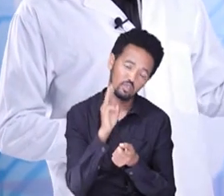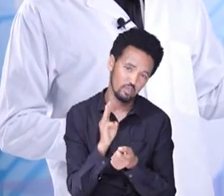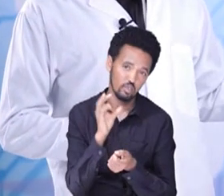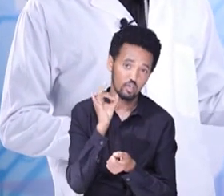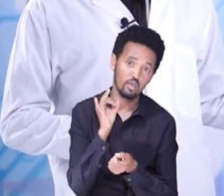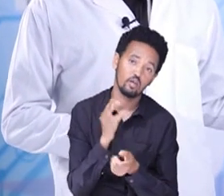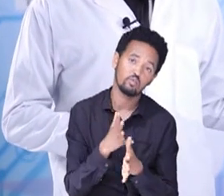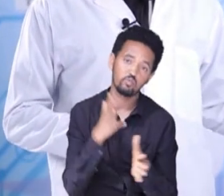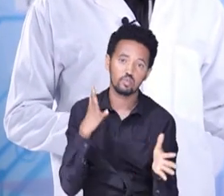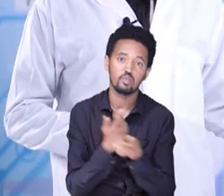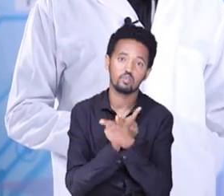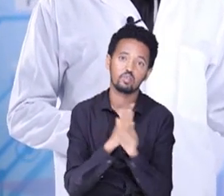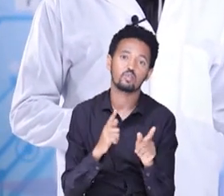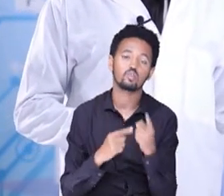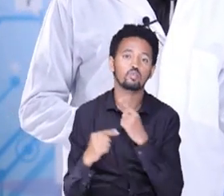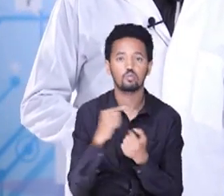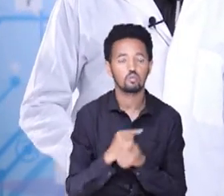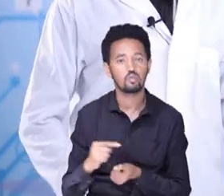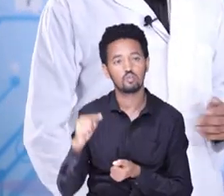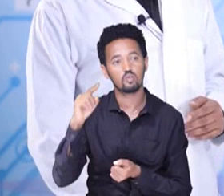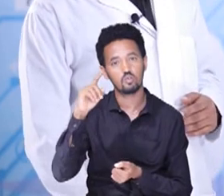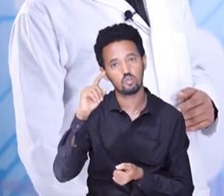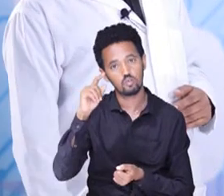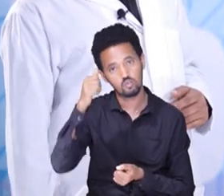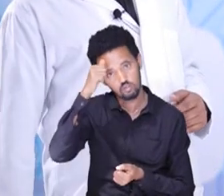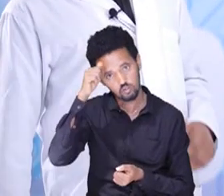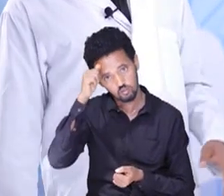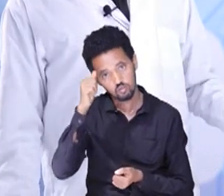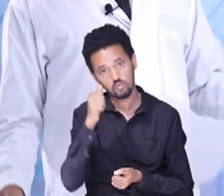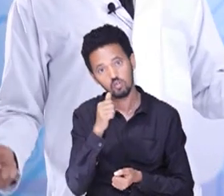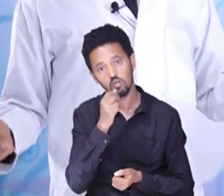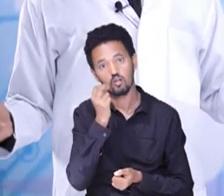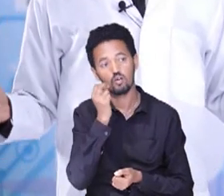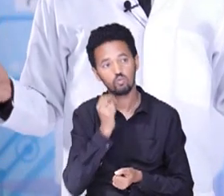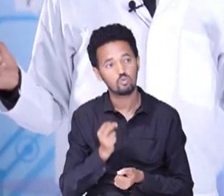formed by Isaias Afwerki in Akala Guzai. Then,